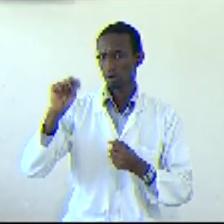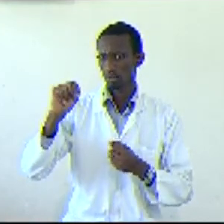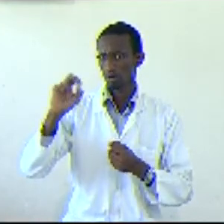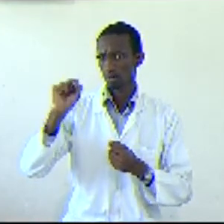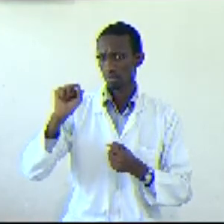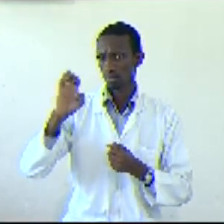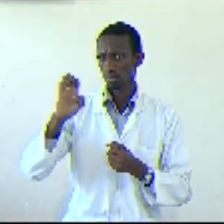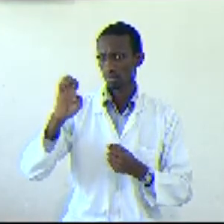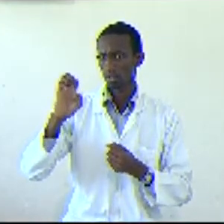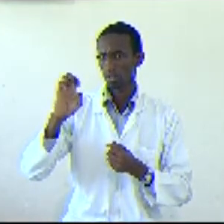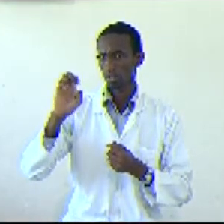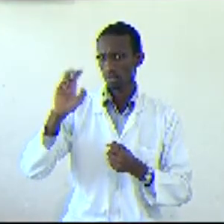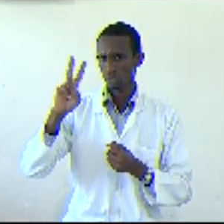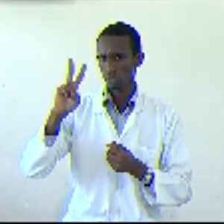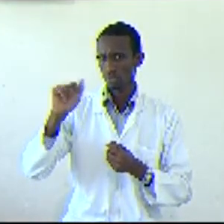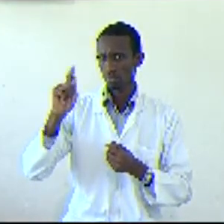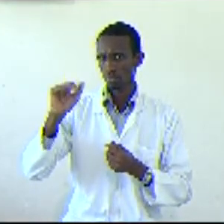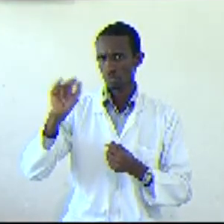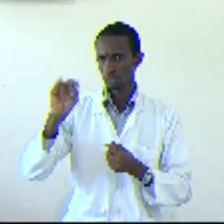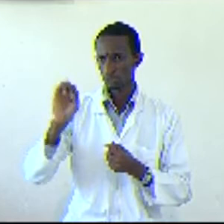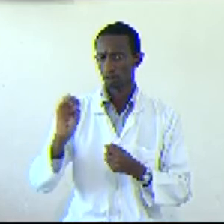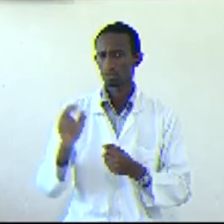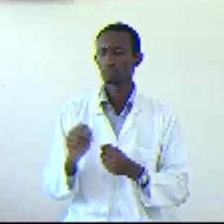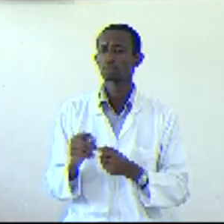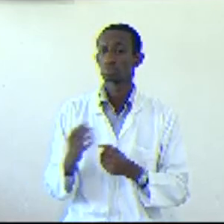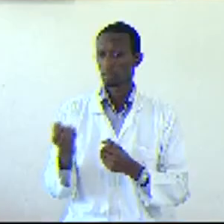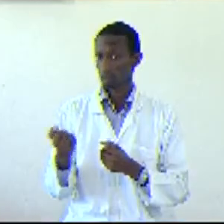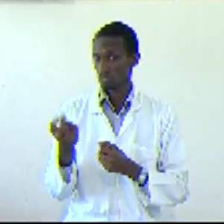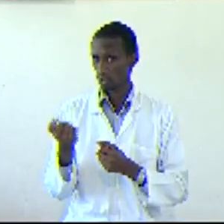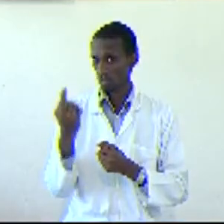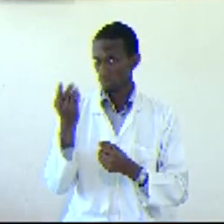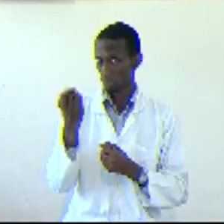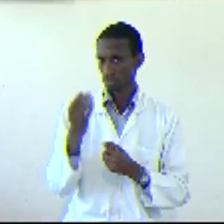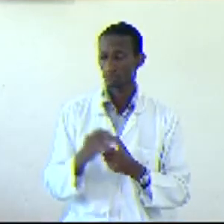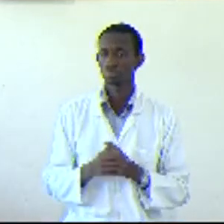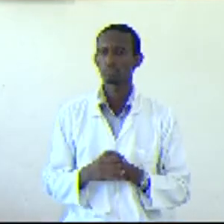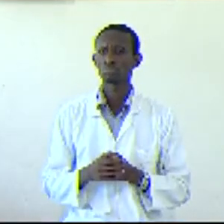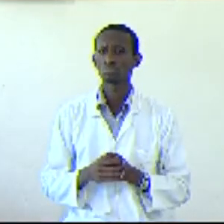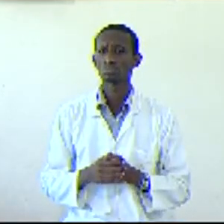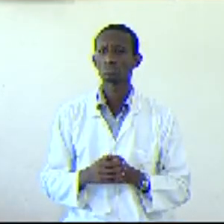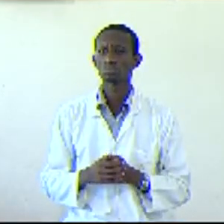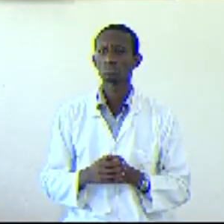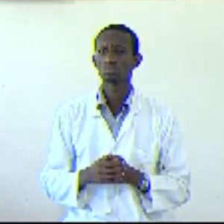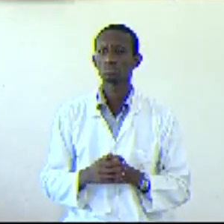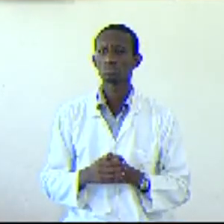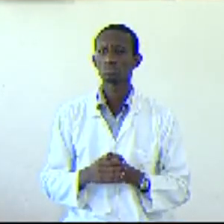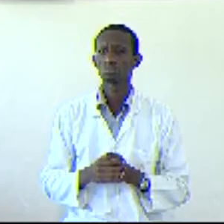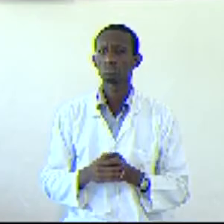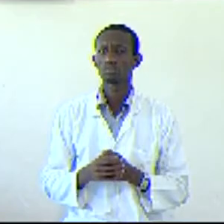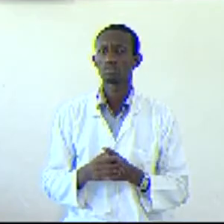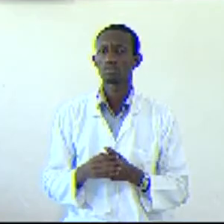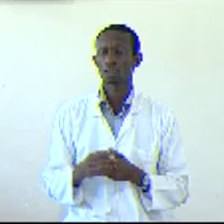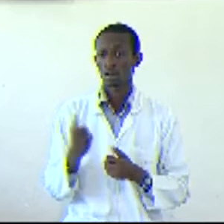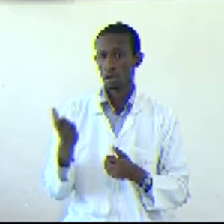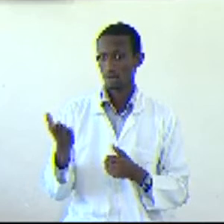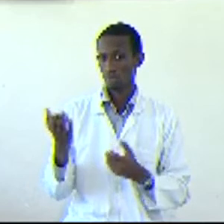of linear, let's say we have this linear momentum, right? So there we